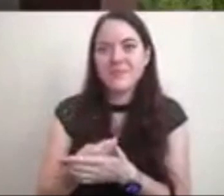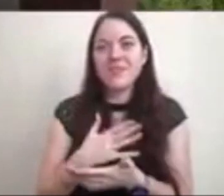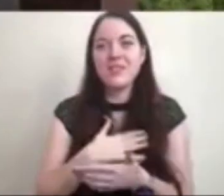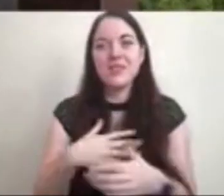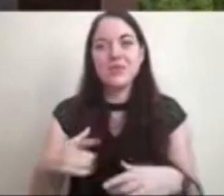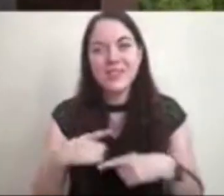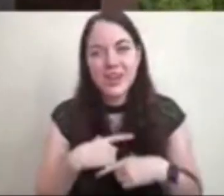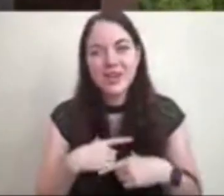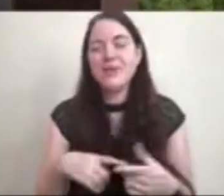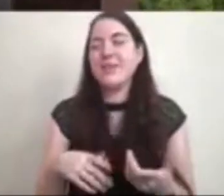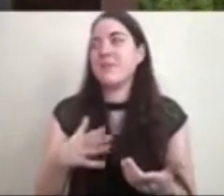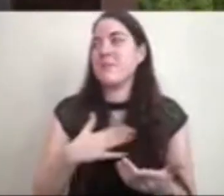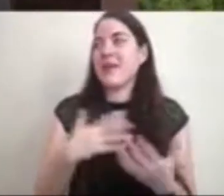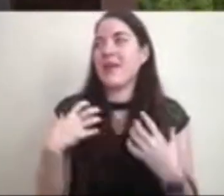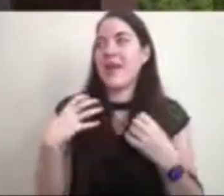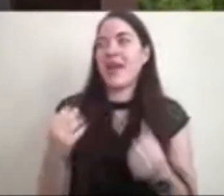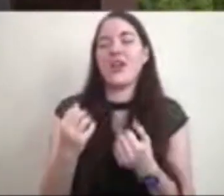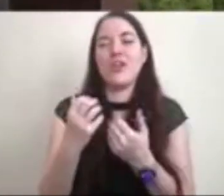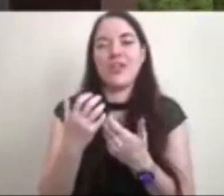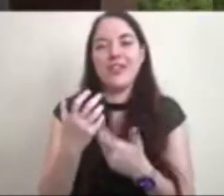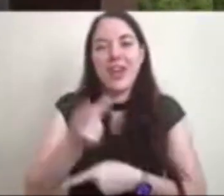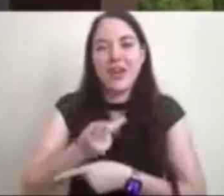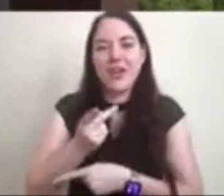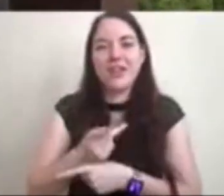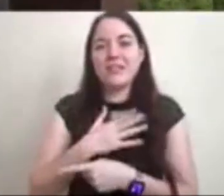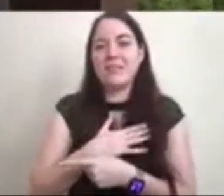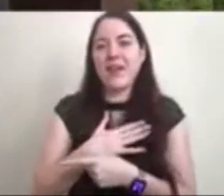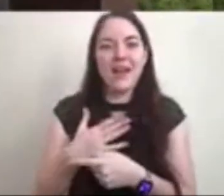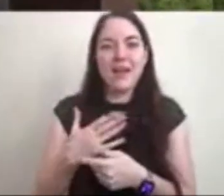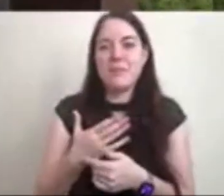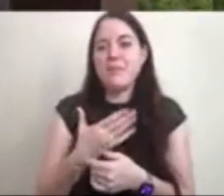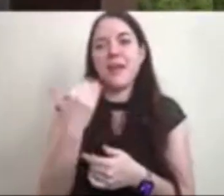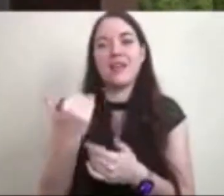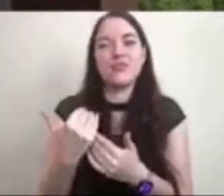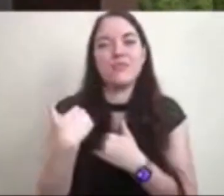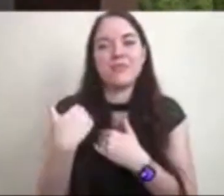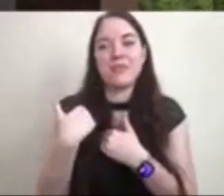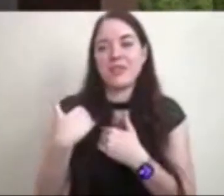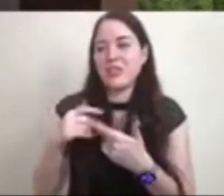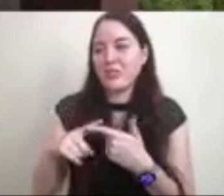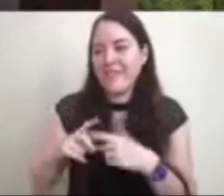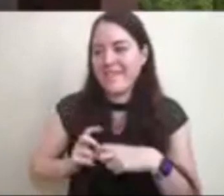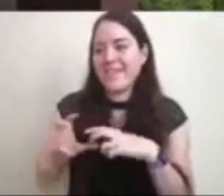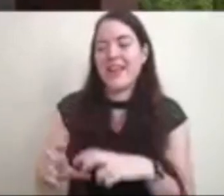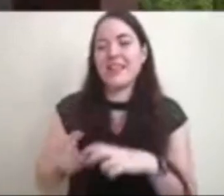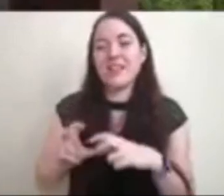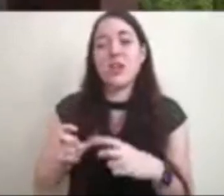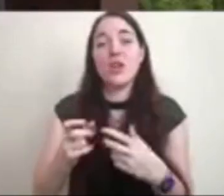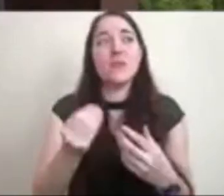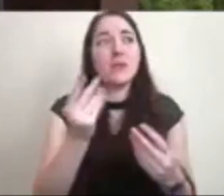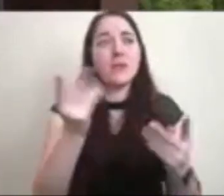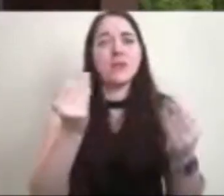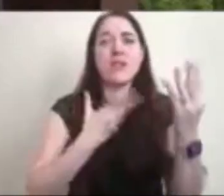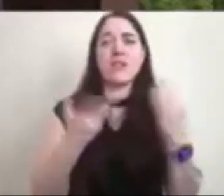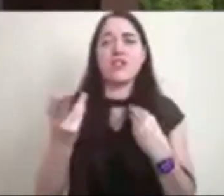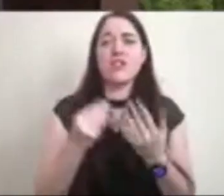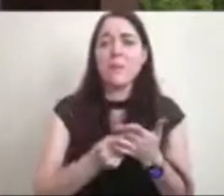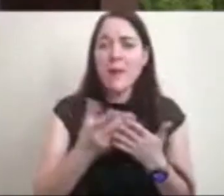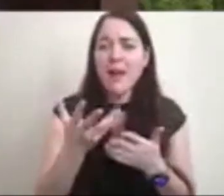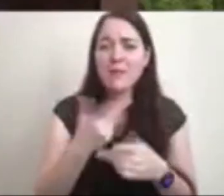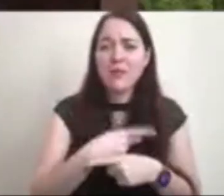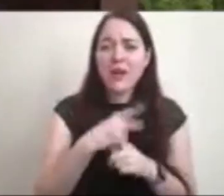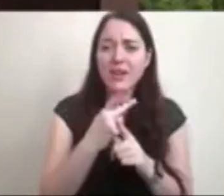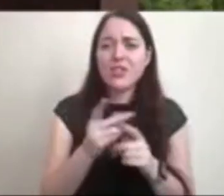my first and best responsibility. And I'm told, and we're told, to buy products to lose weight, to be